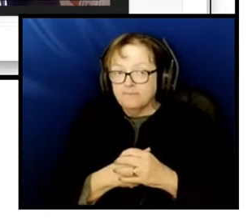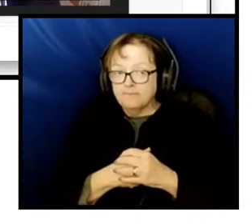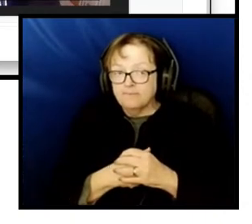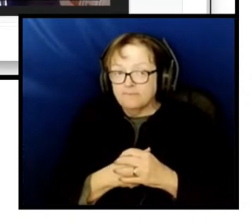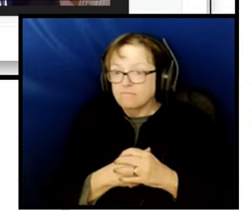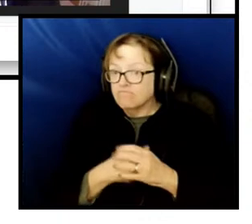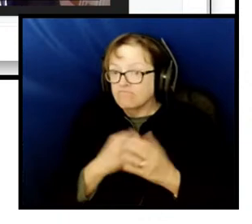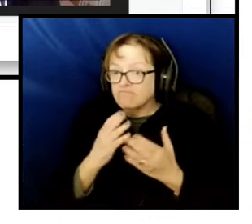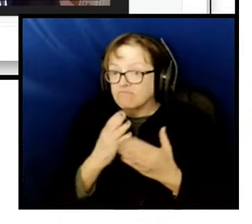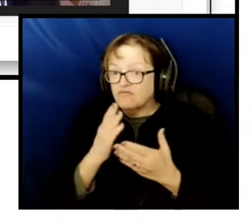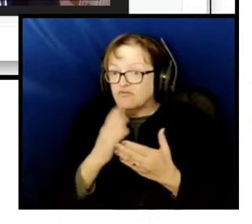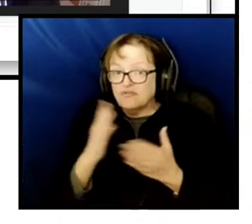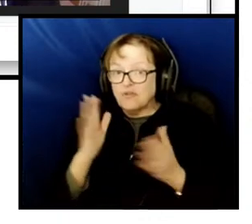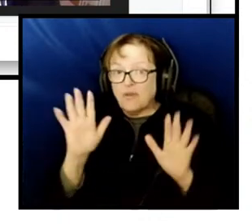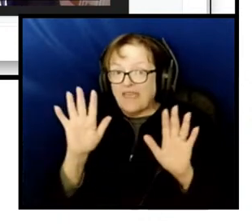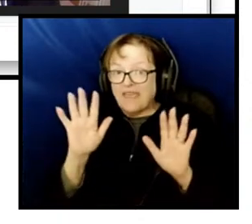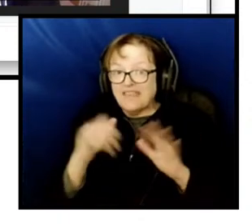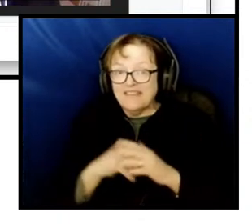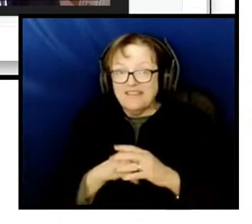it's okay.